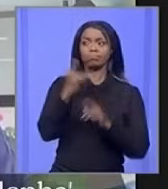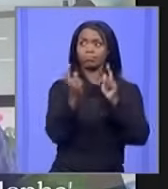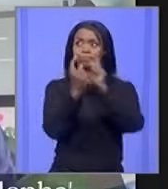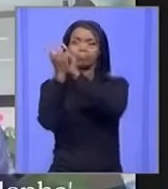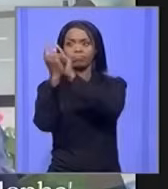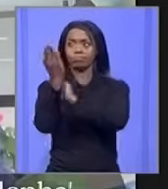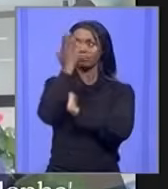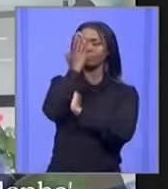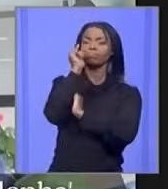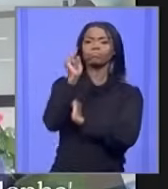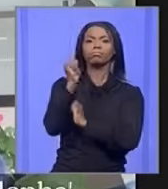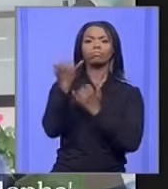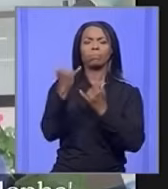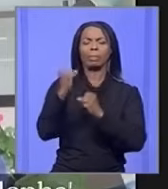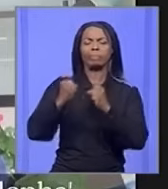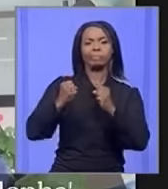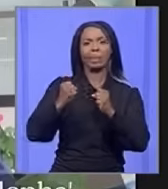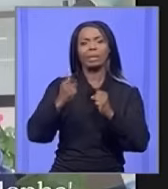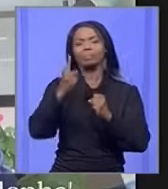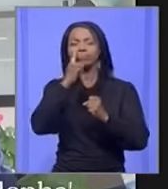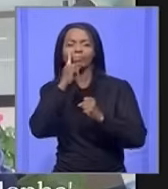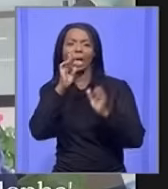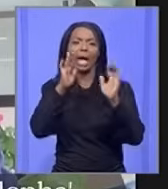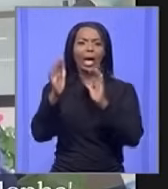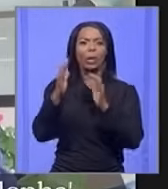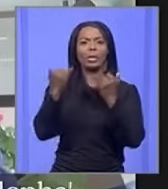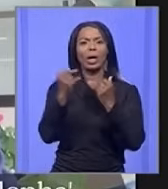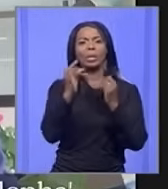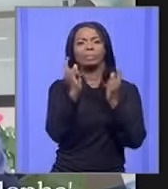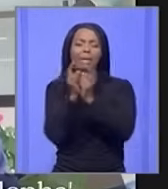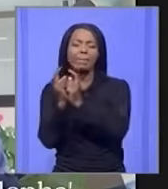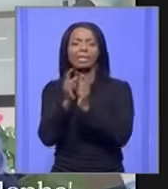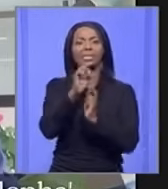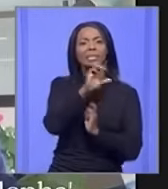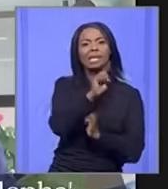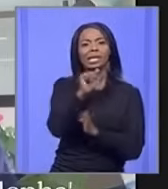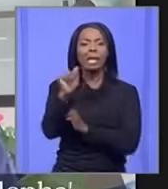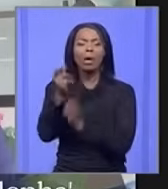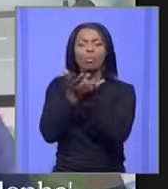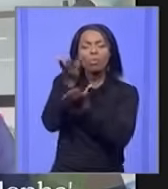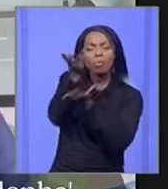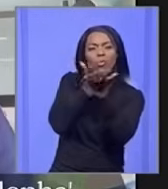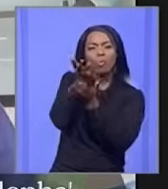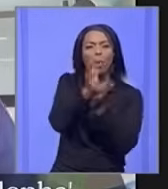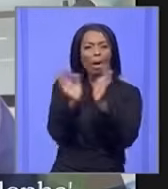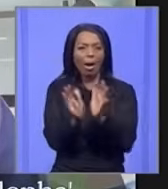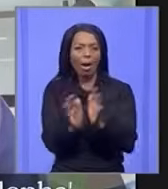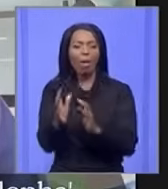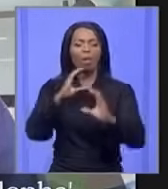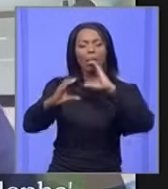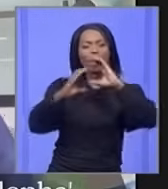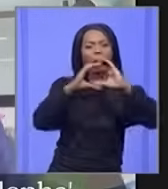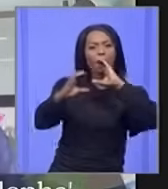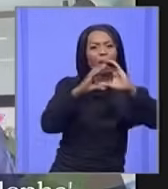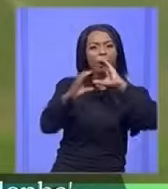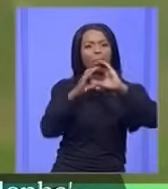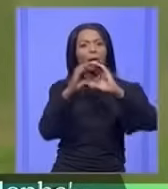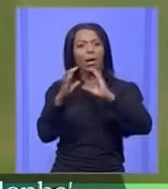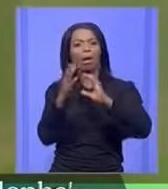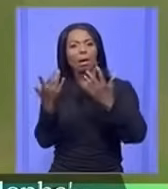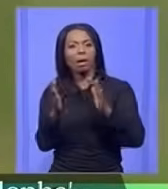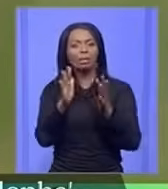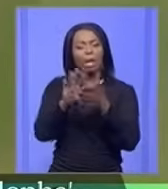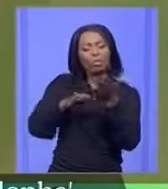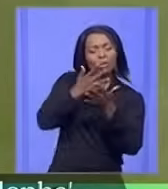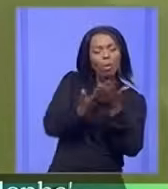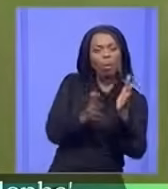cast in stone. We'll work with the RCC and CSA. I mean, there's already a lot of communication happening behind the scenes in terms of scheduling.